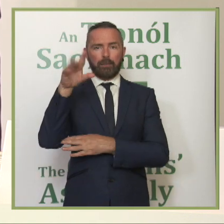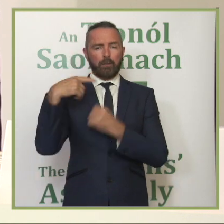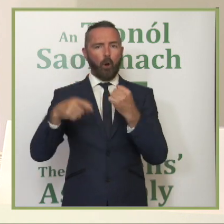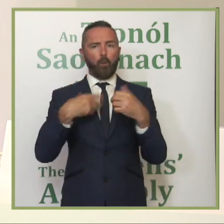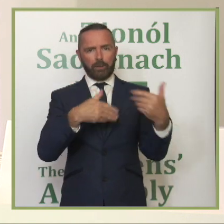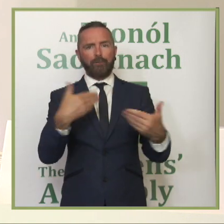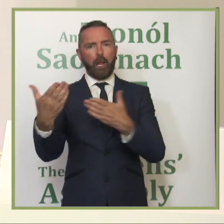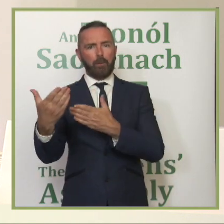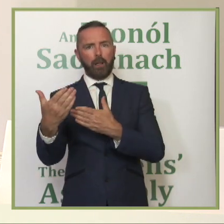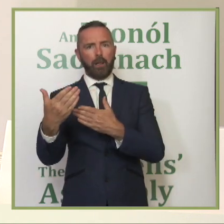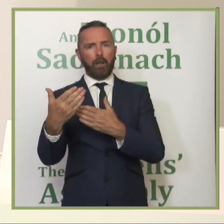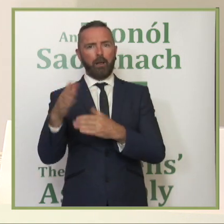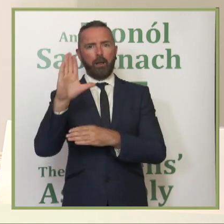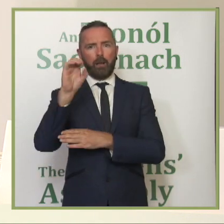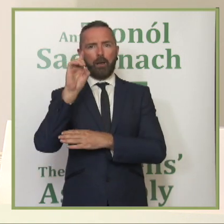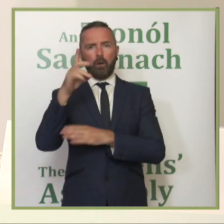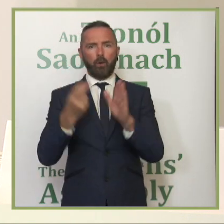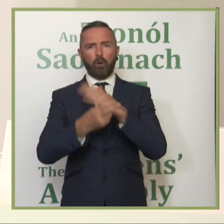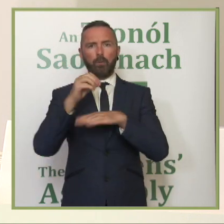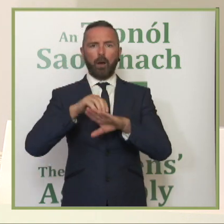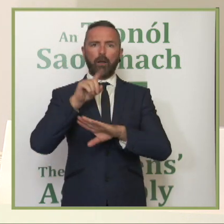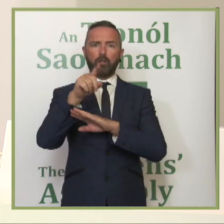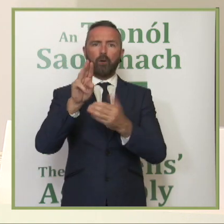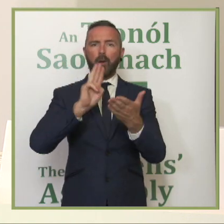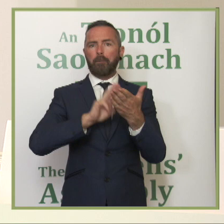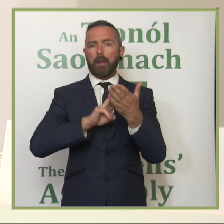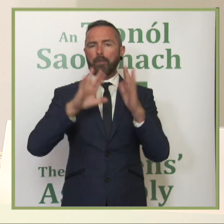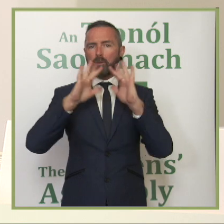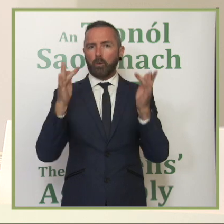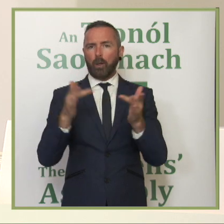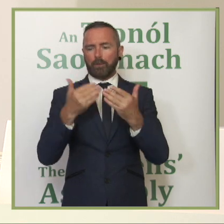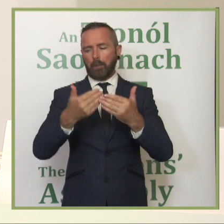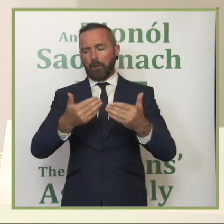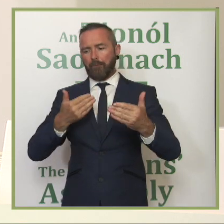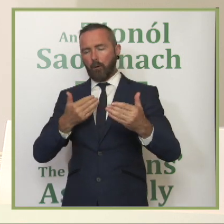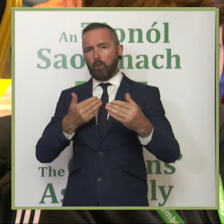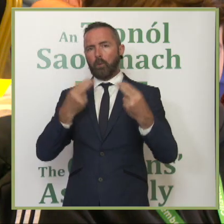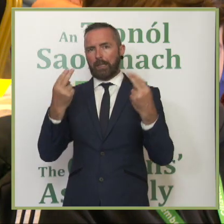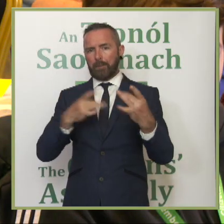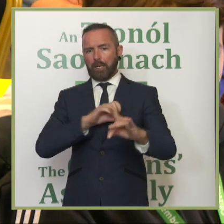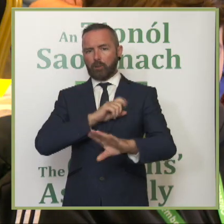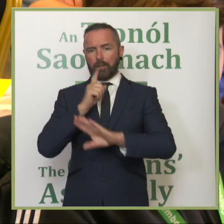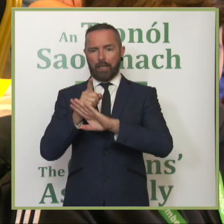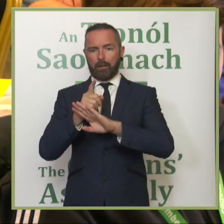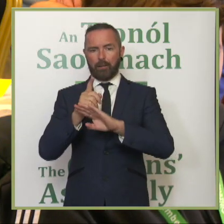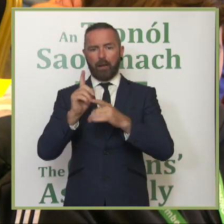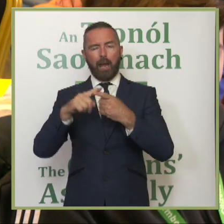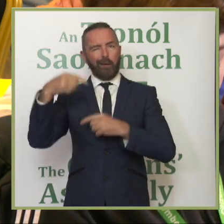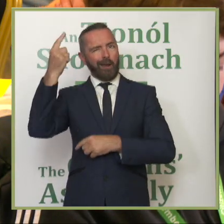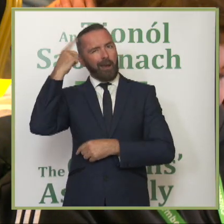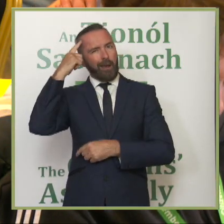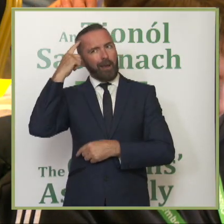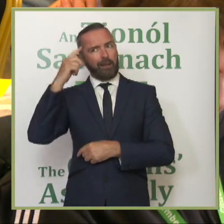load them up on the on your members' site, so we make sure that that's there, and we're conscious, and we'll aim for the next one to